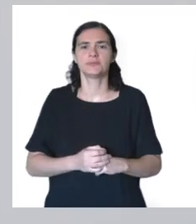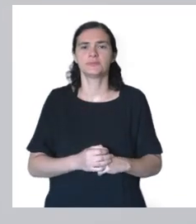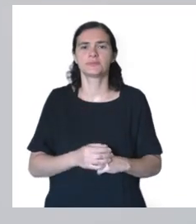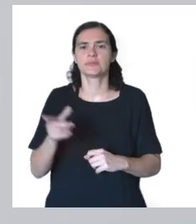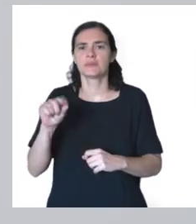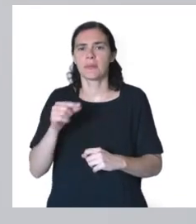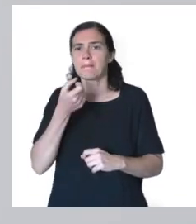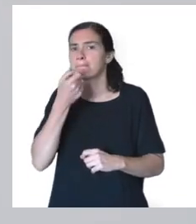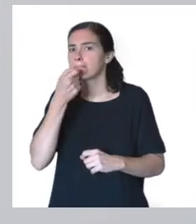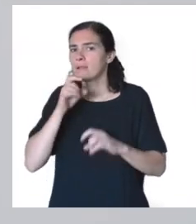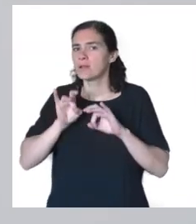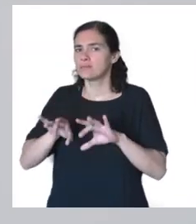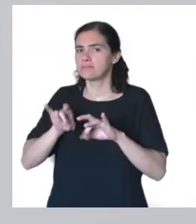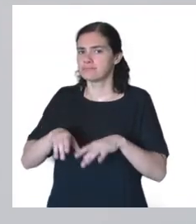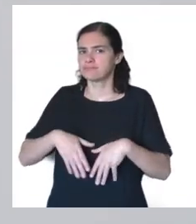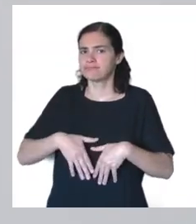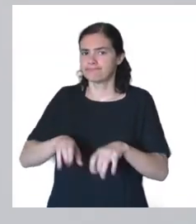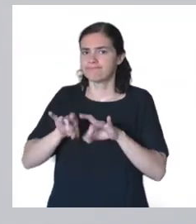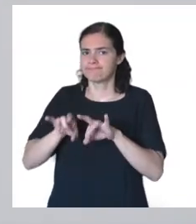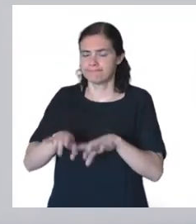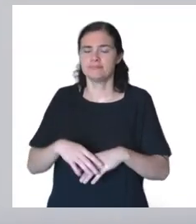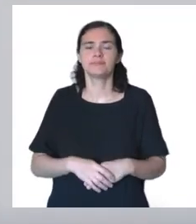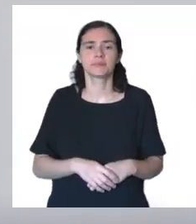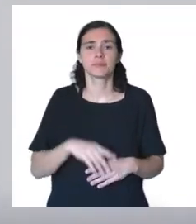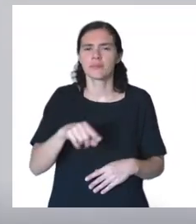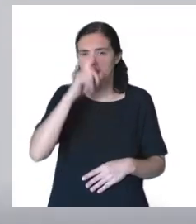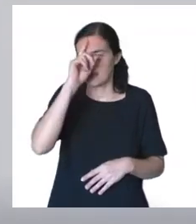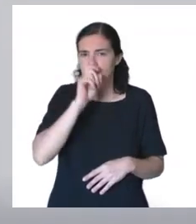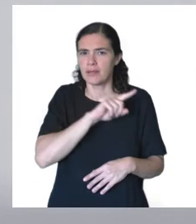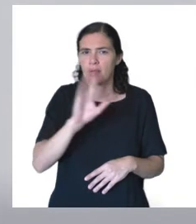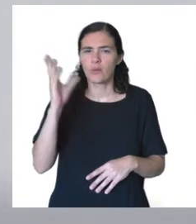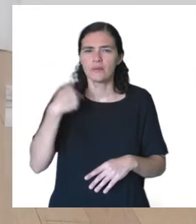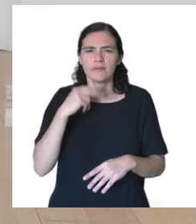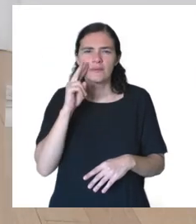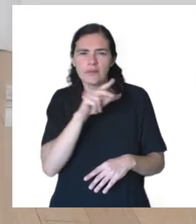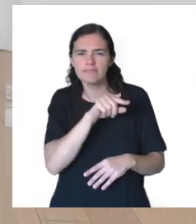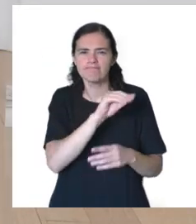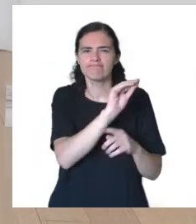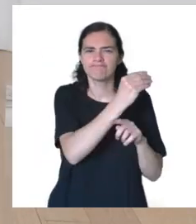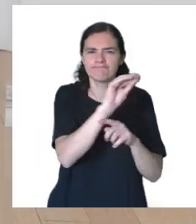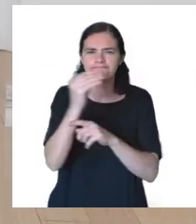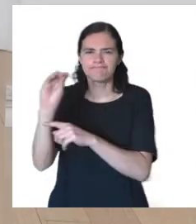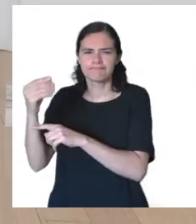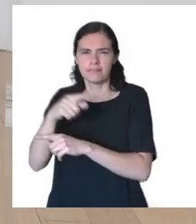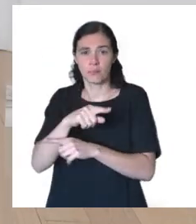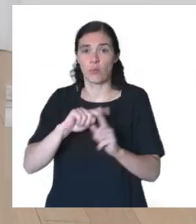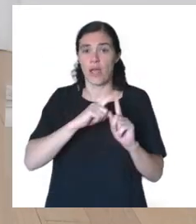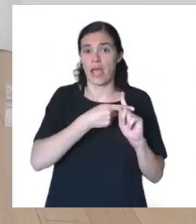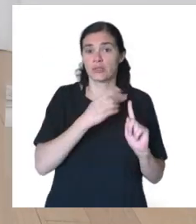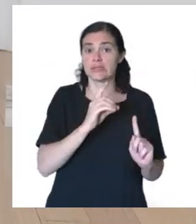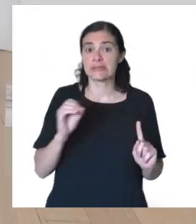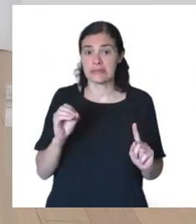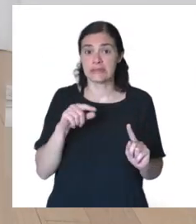condom, and contraception pills. You have to remember that when you look at this piece, that you are